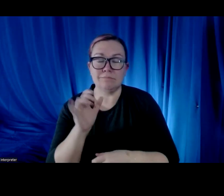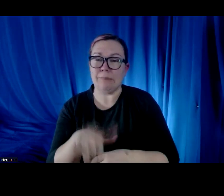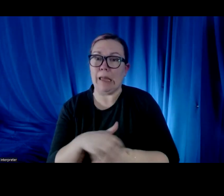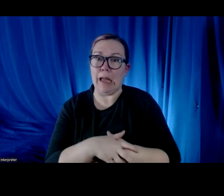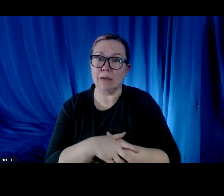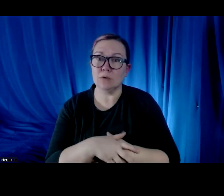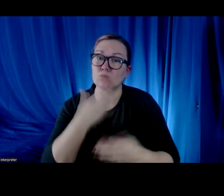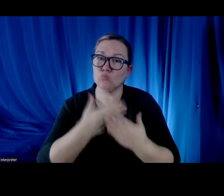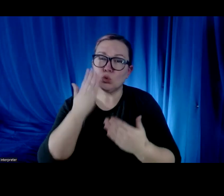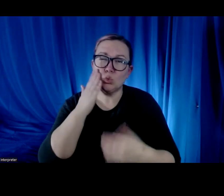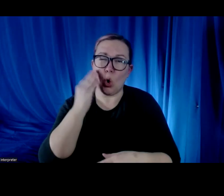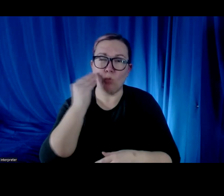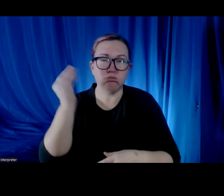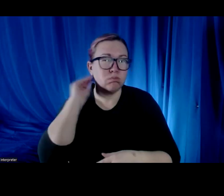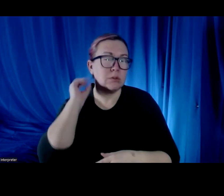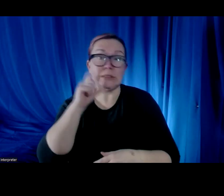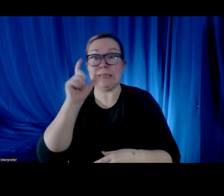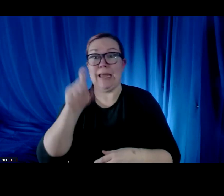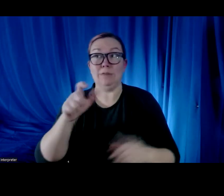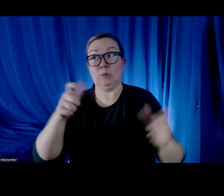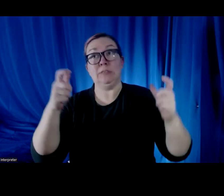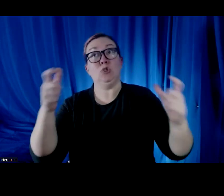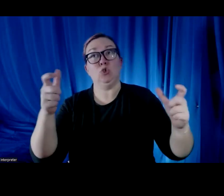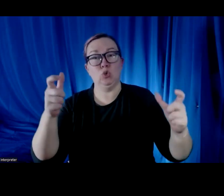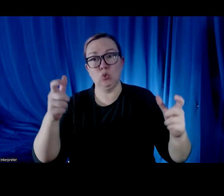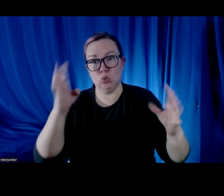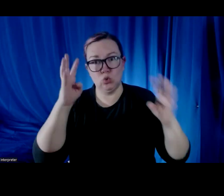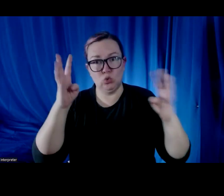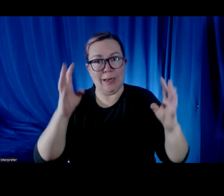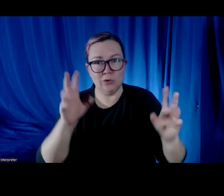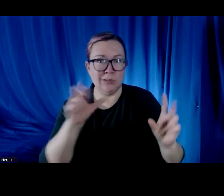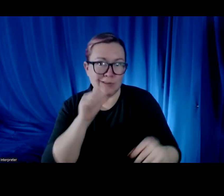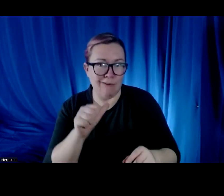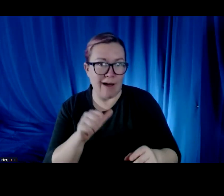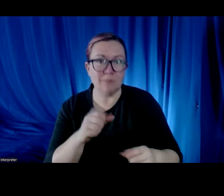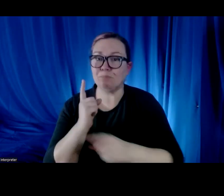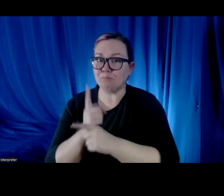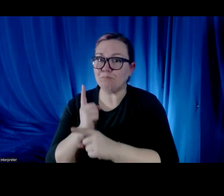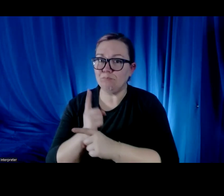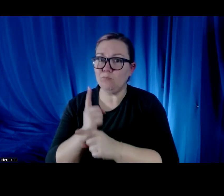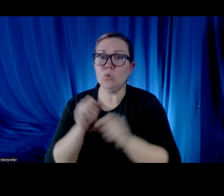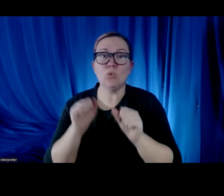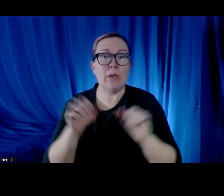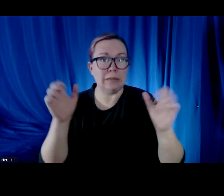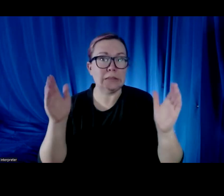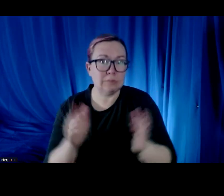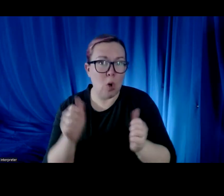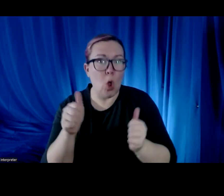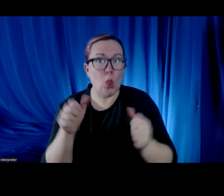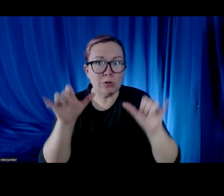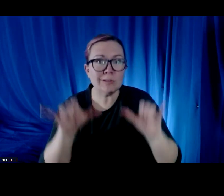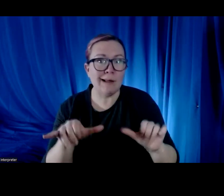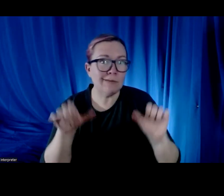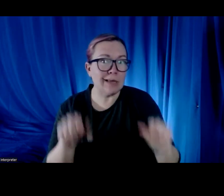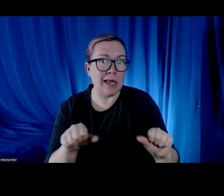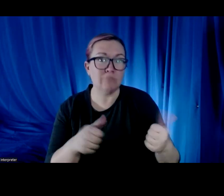good to know. That doesn't yeah, have to be these huge pieces that you're creating, right, right. but can be done in a smaller scale. So And okay, that's awesome.